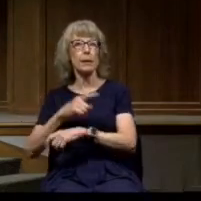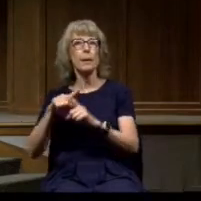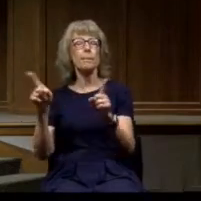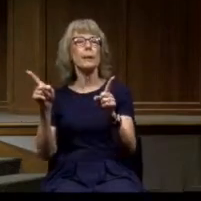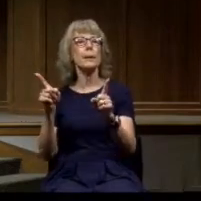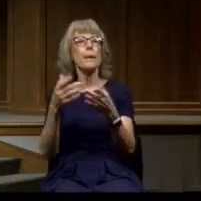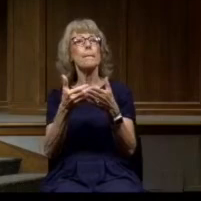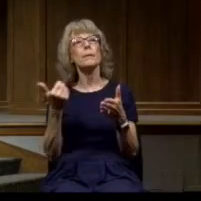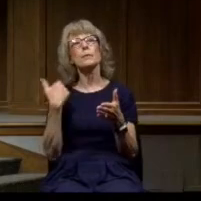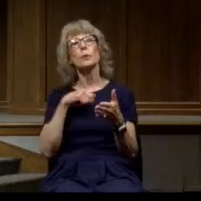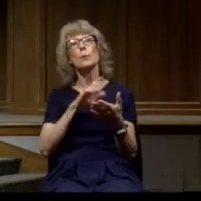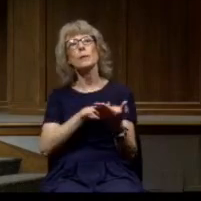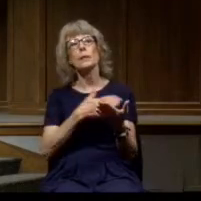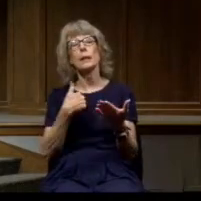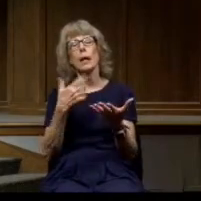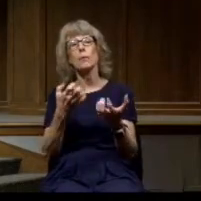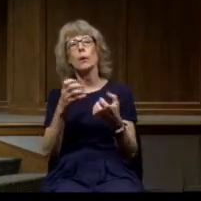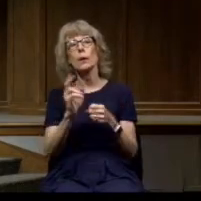exercise here.